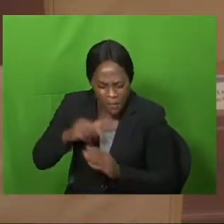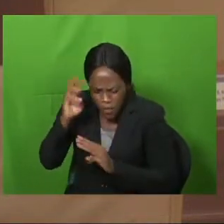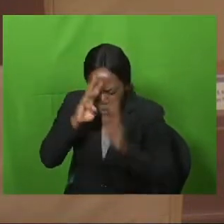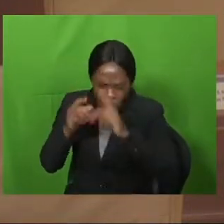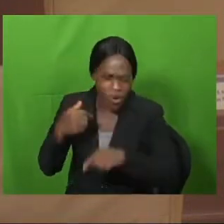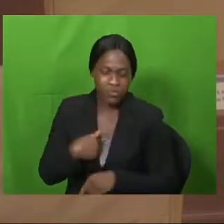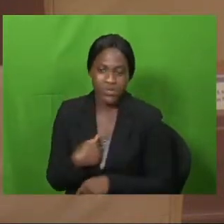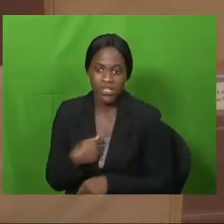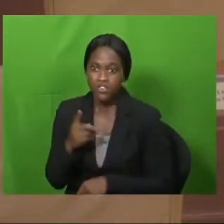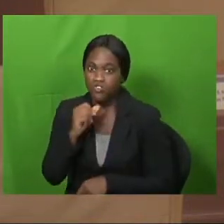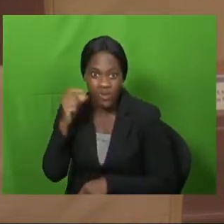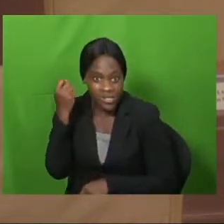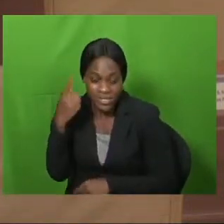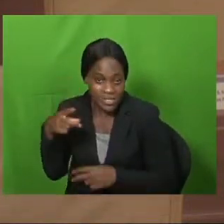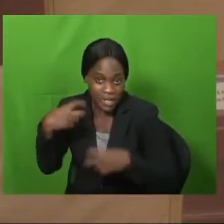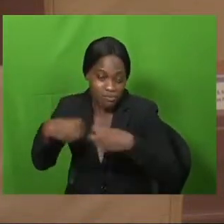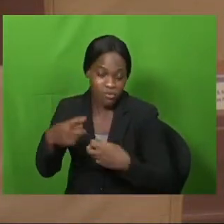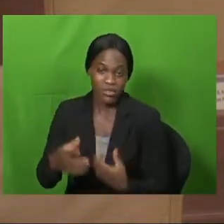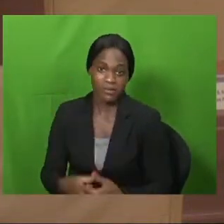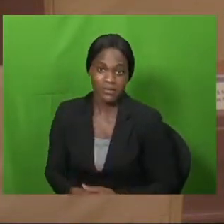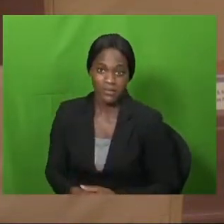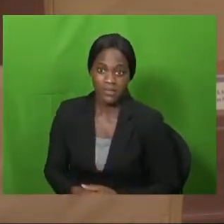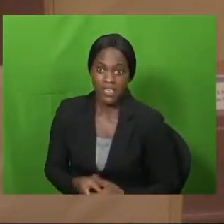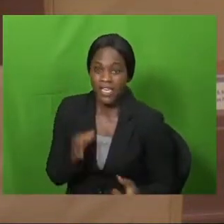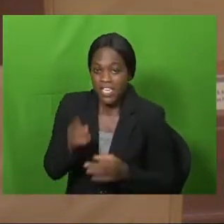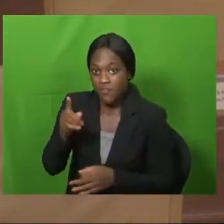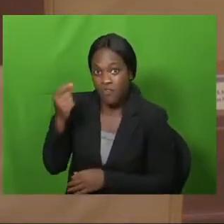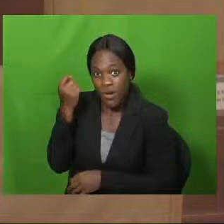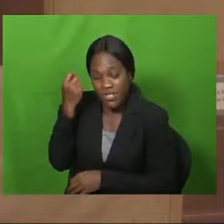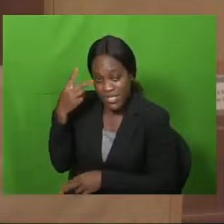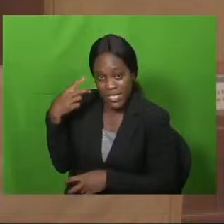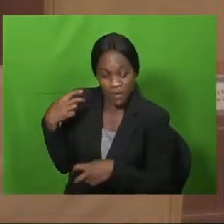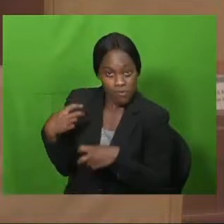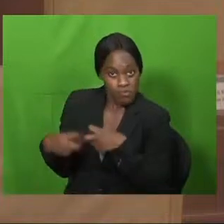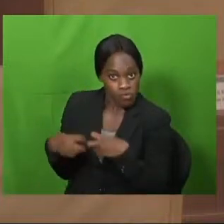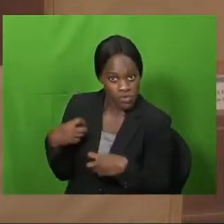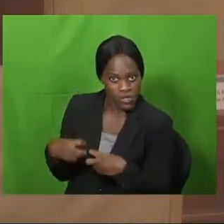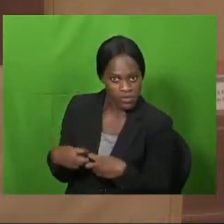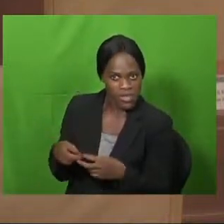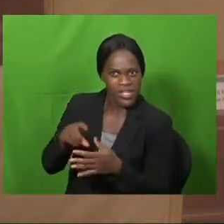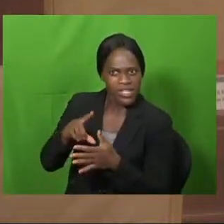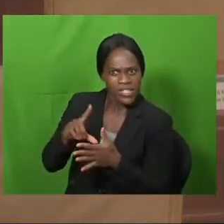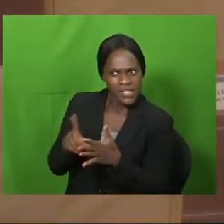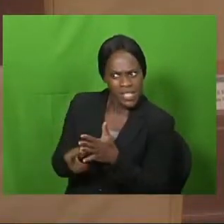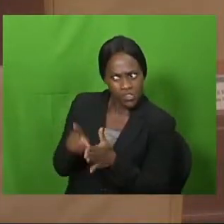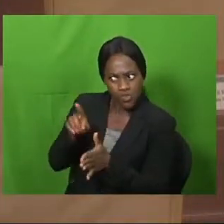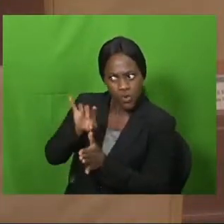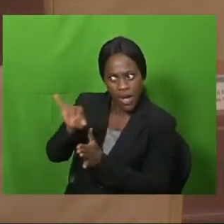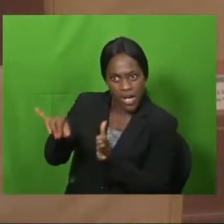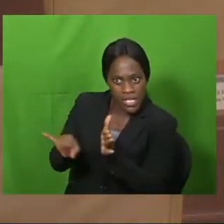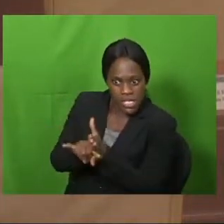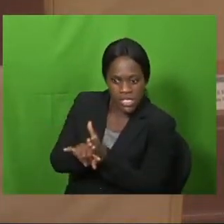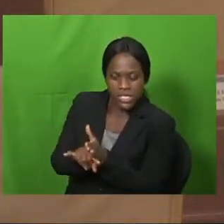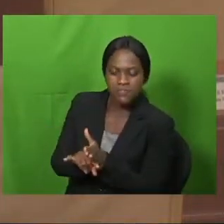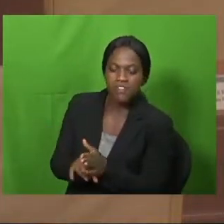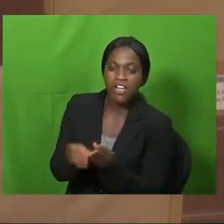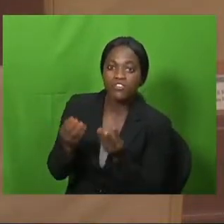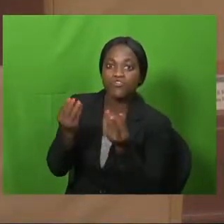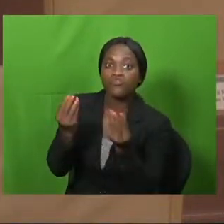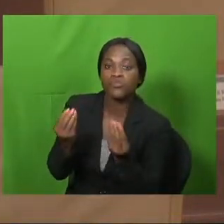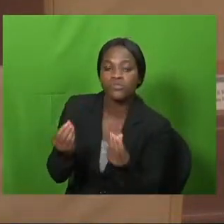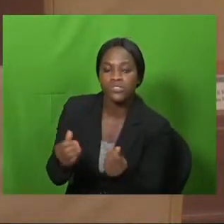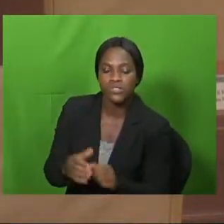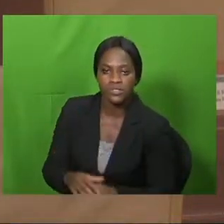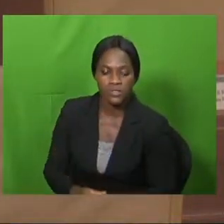even understand the problem. If you understood the problem, then you'll be finding the solution. Which country in